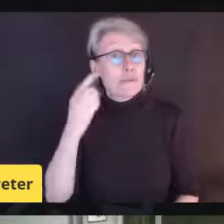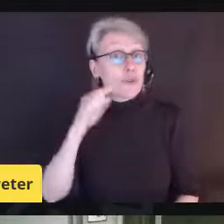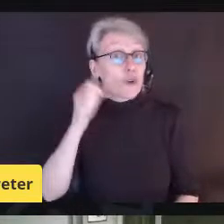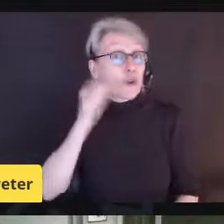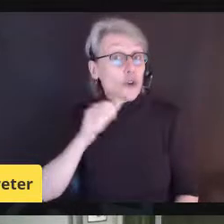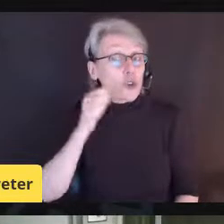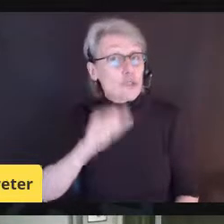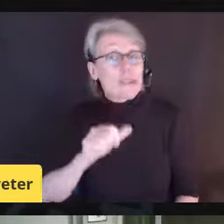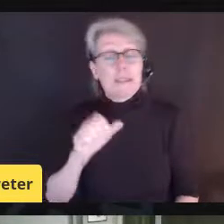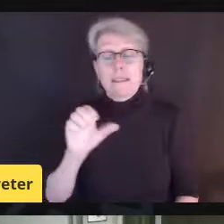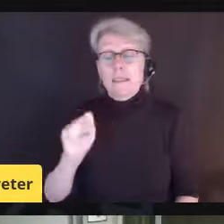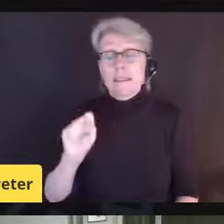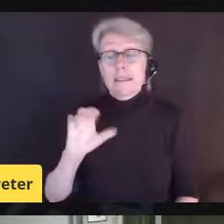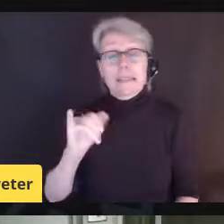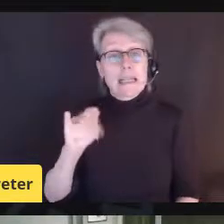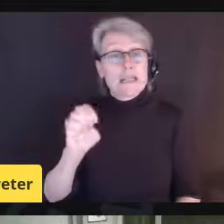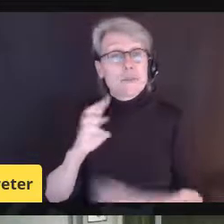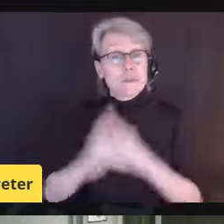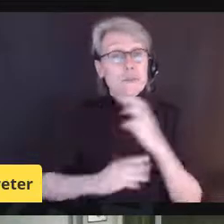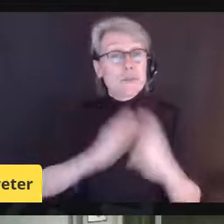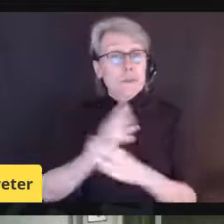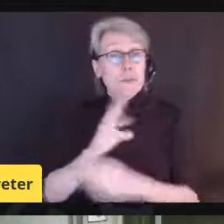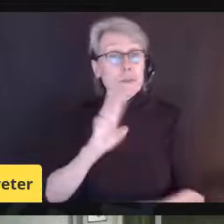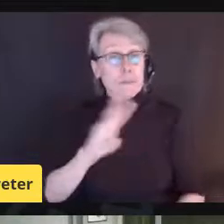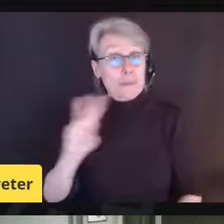World website,